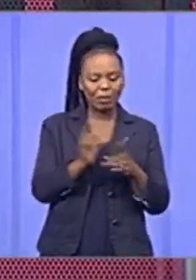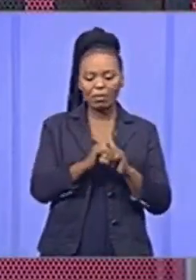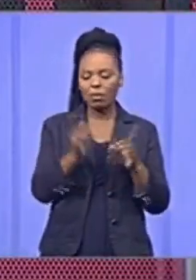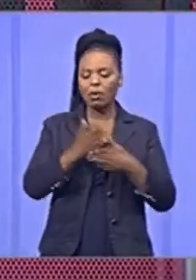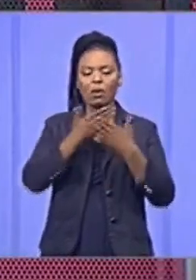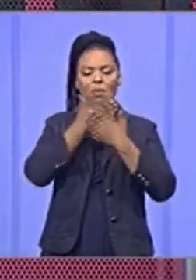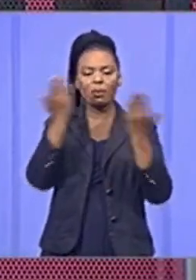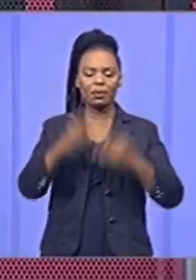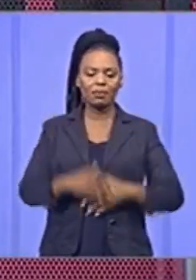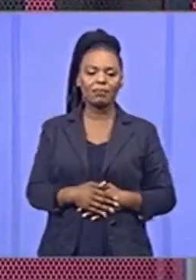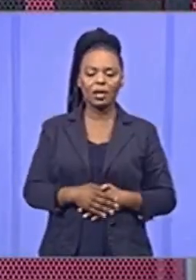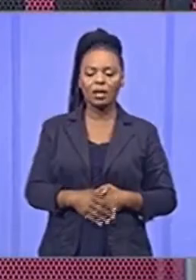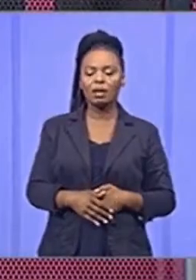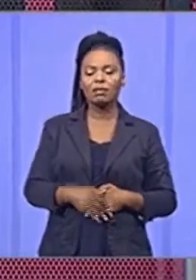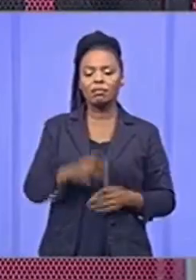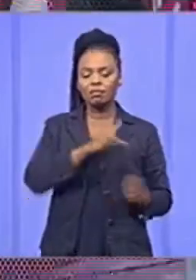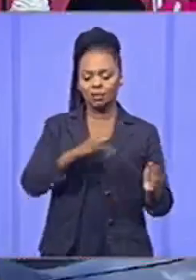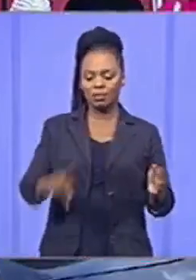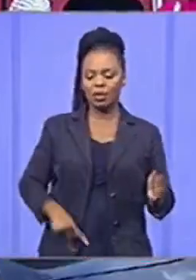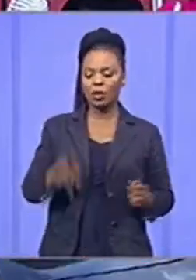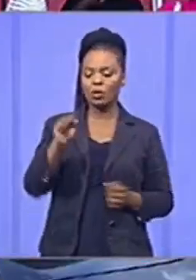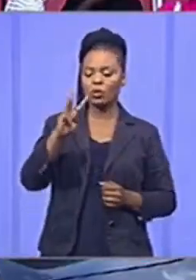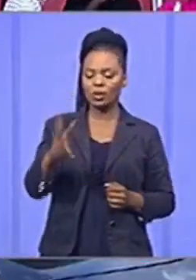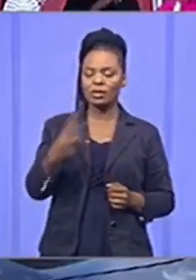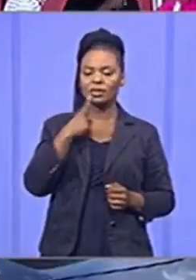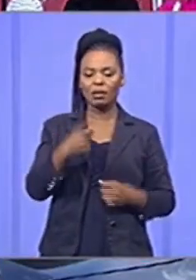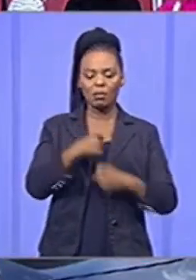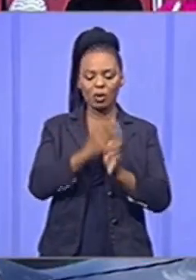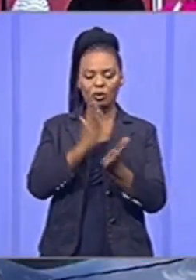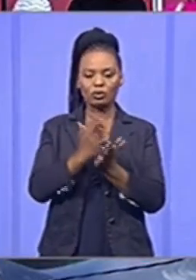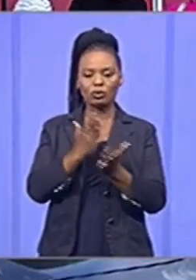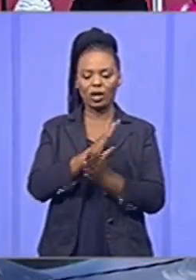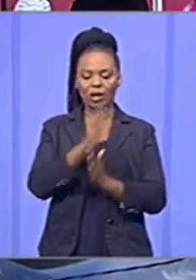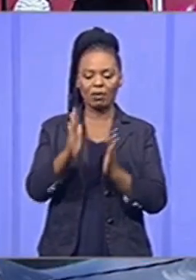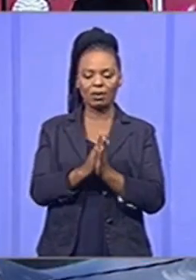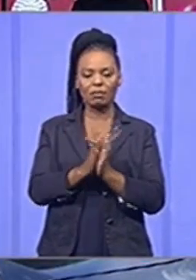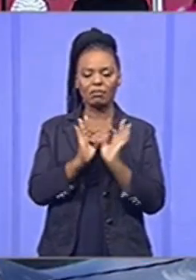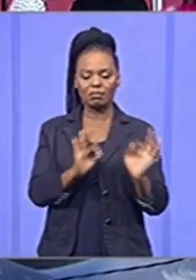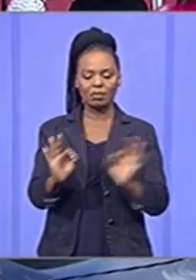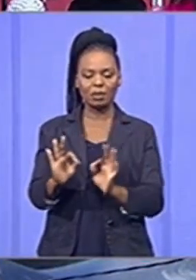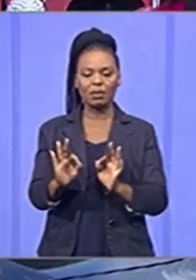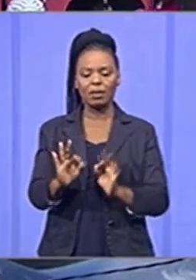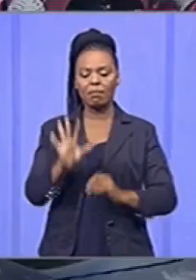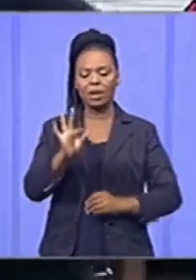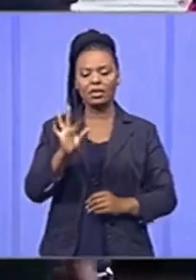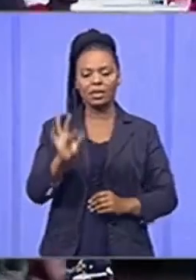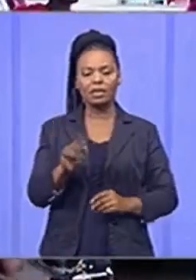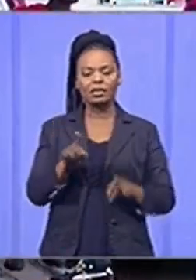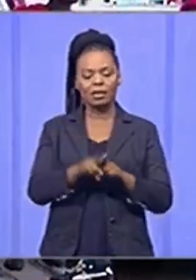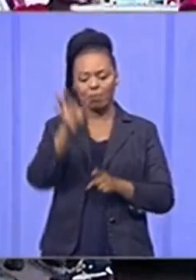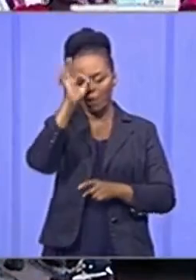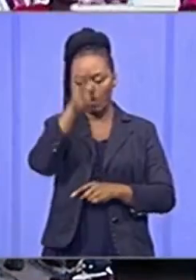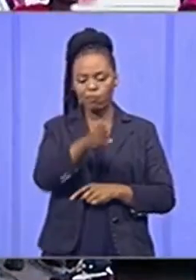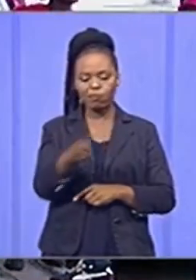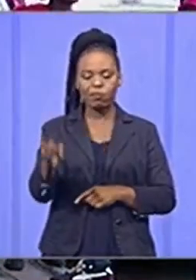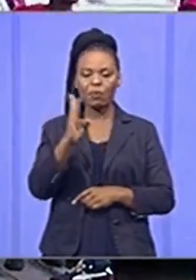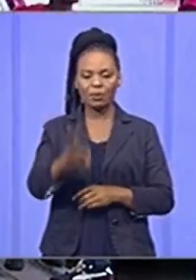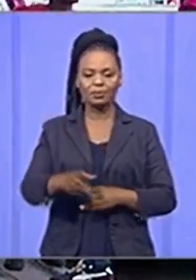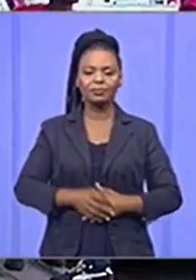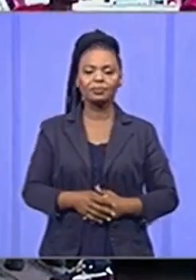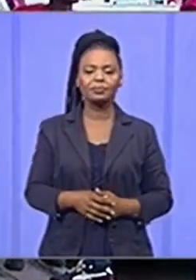tona kgolo ya Northwest ya re go tla netefadiwa fa go nna le tolamo ka mosupologo. Itumeleng Khajane, SABC